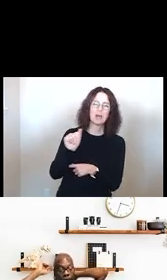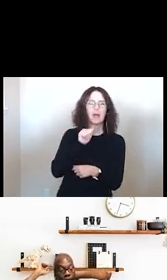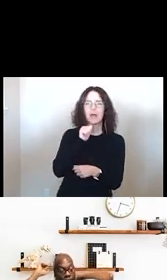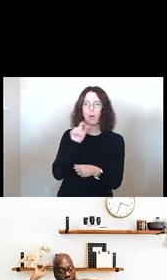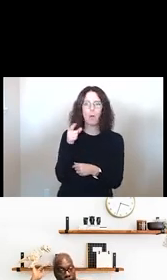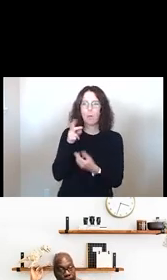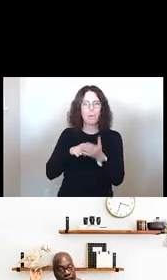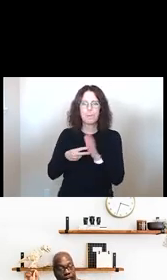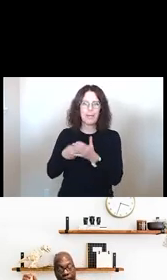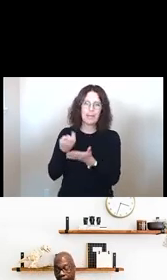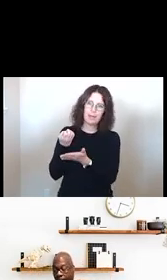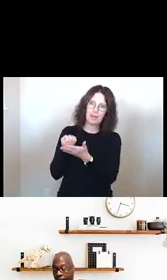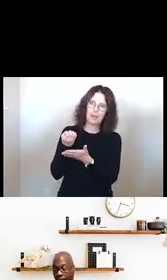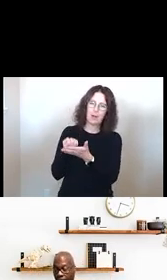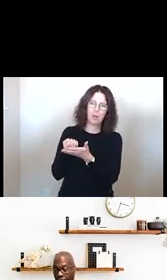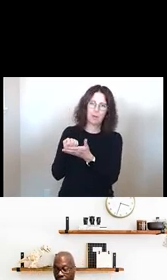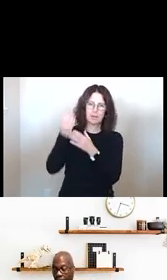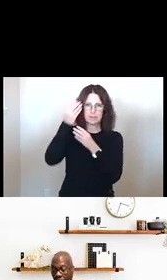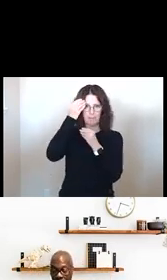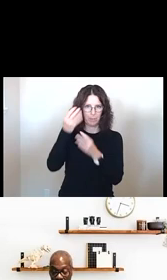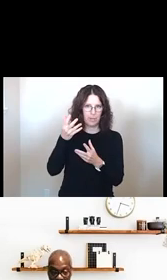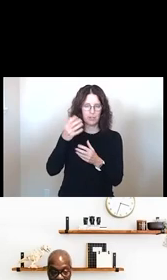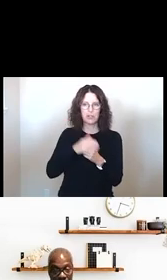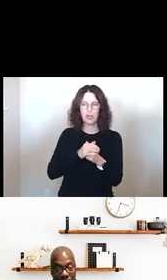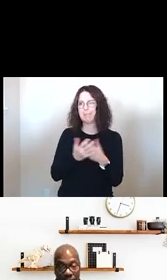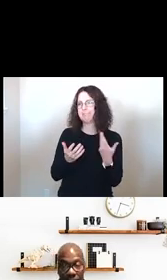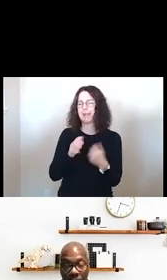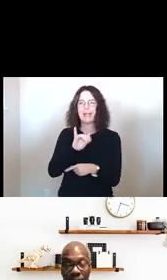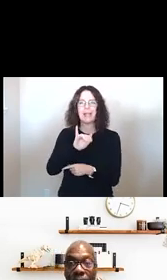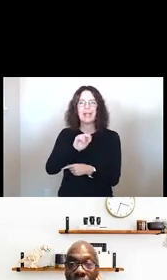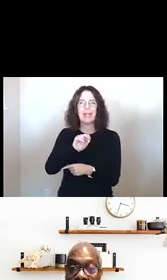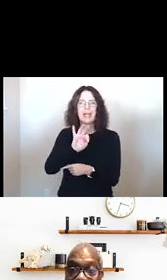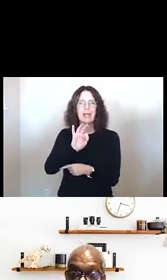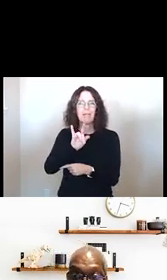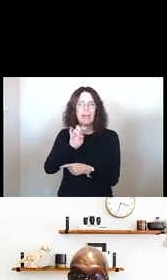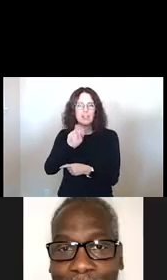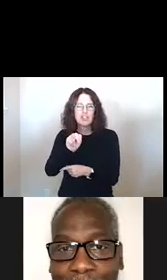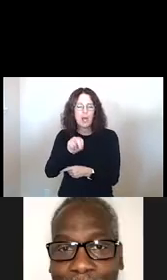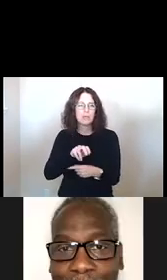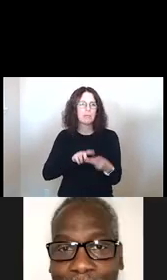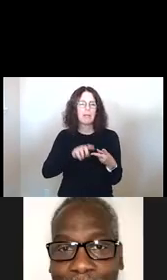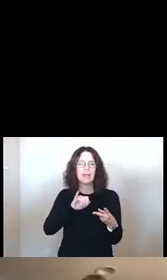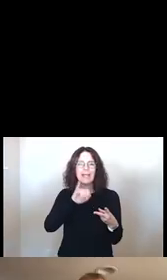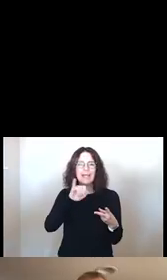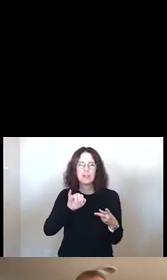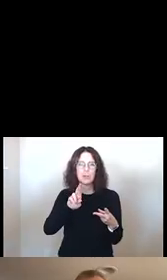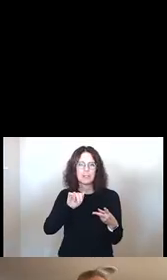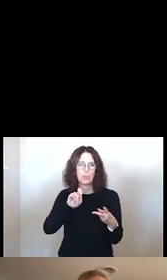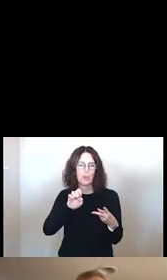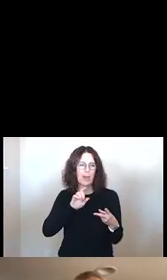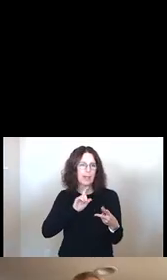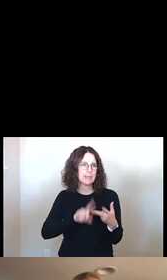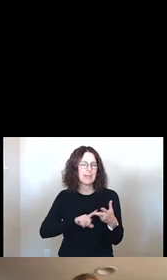economics information like inflation, interest rate, or employment, or